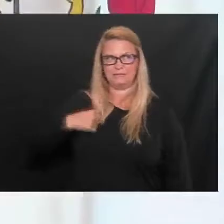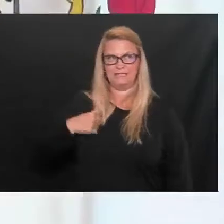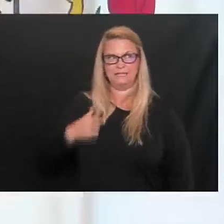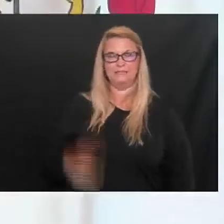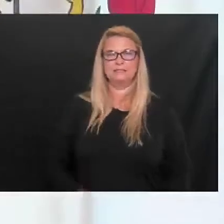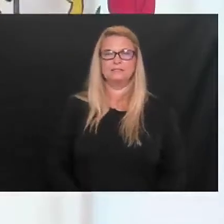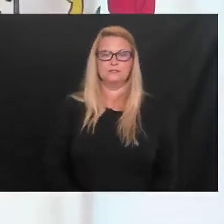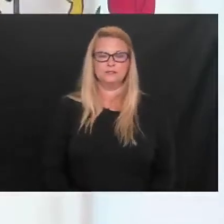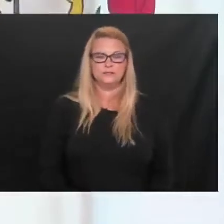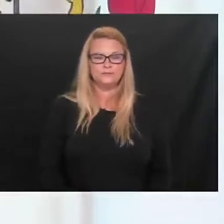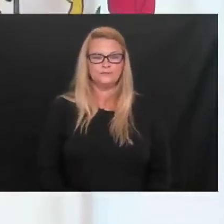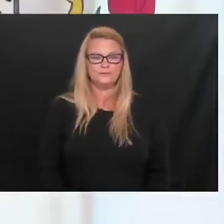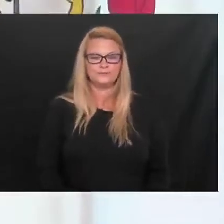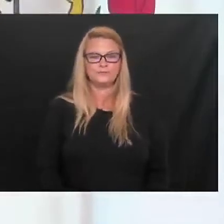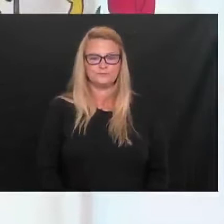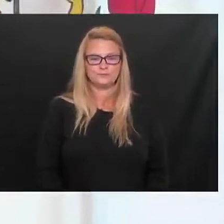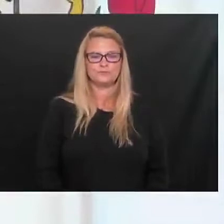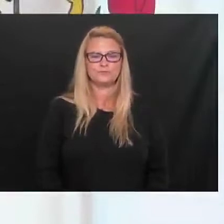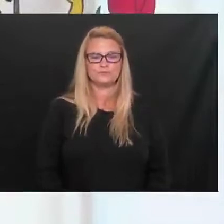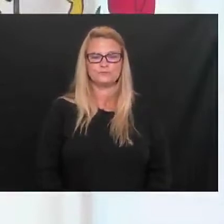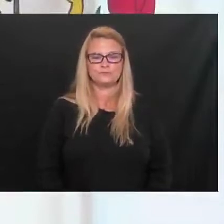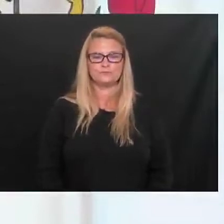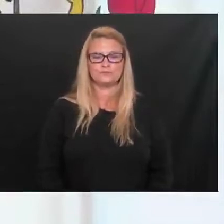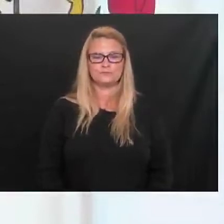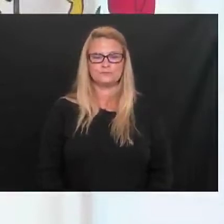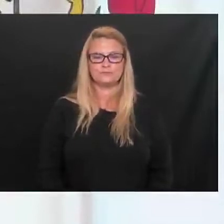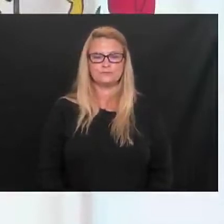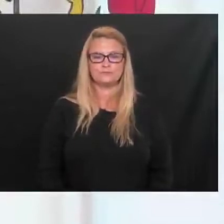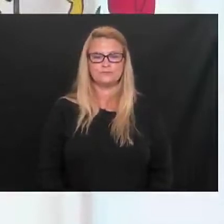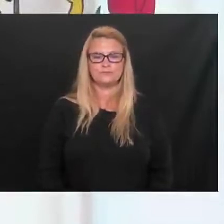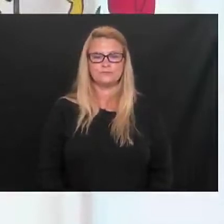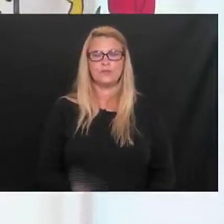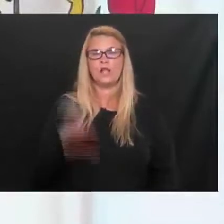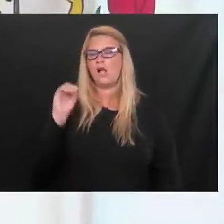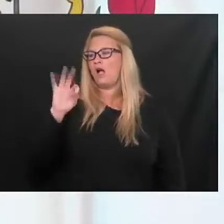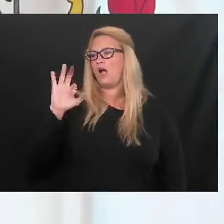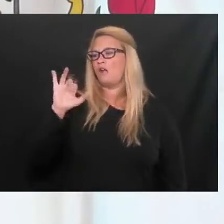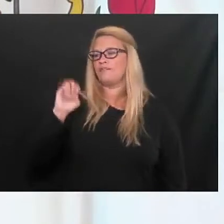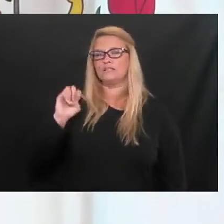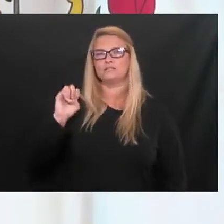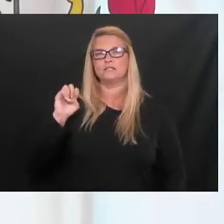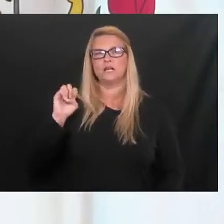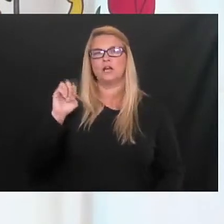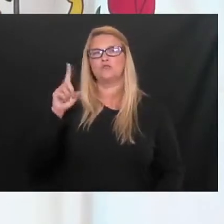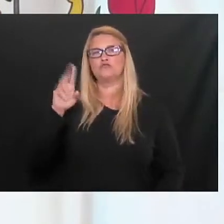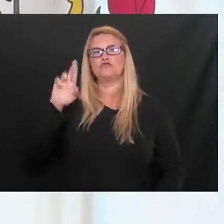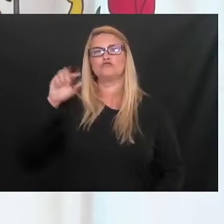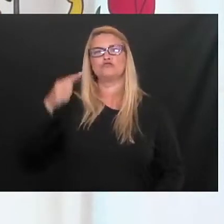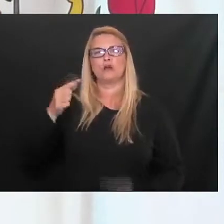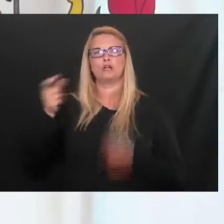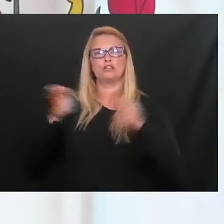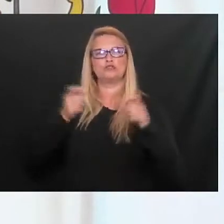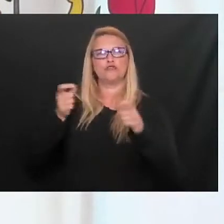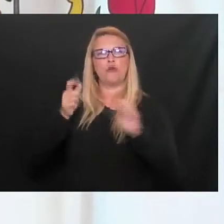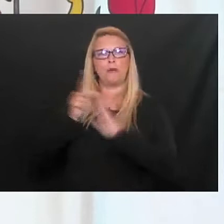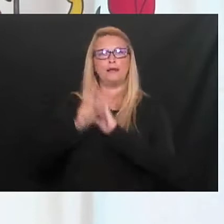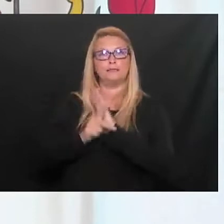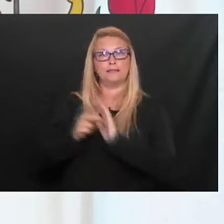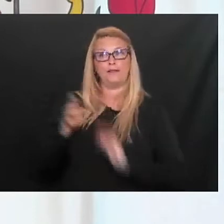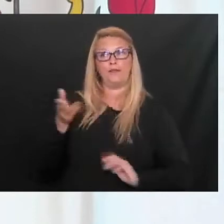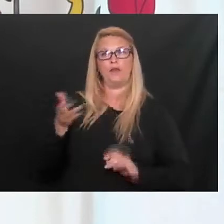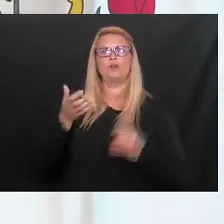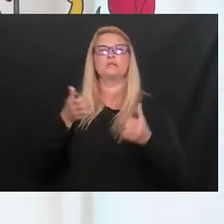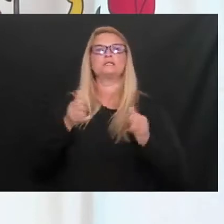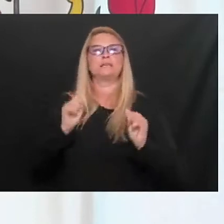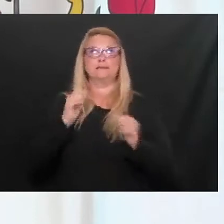know, I do want to tell everyone this, that the Office of Drug Control Policy, you know, they have continued